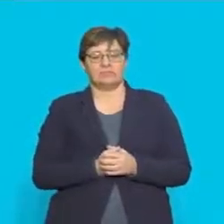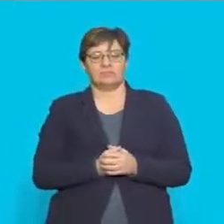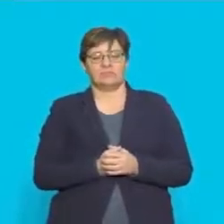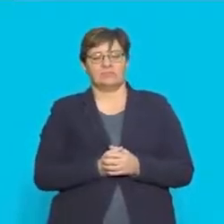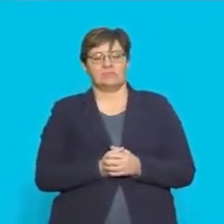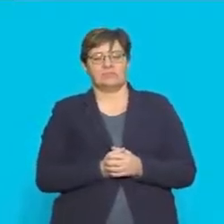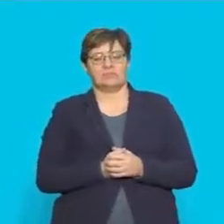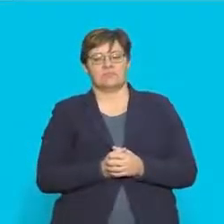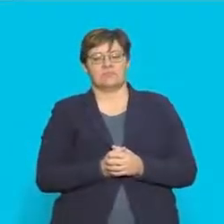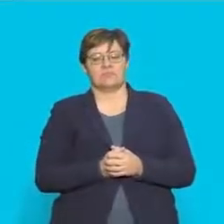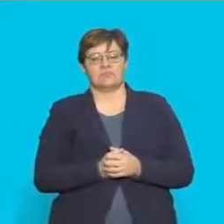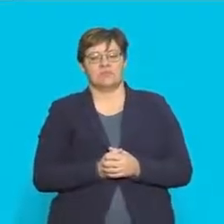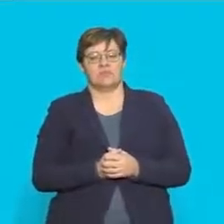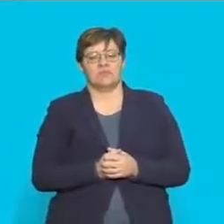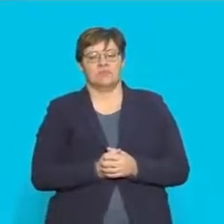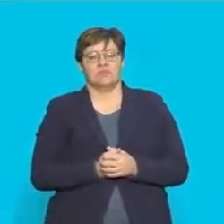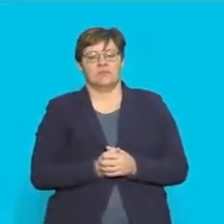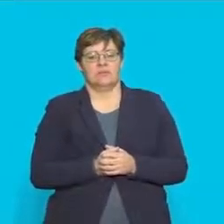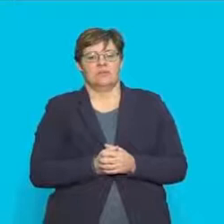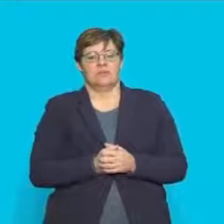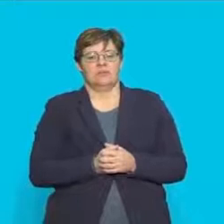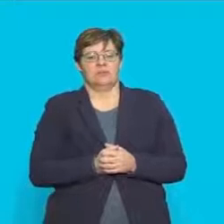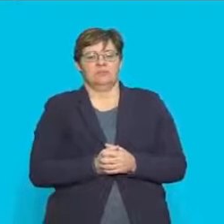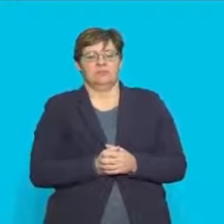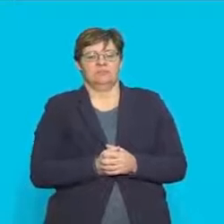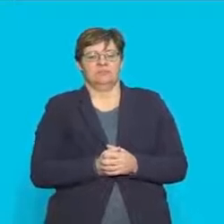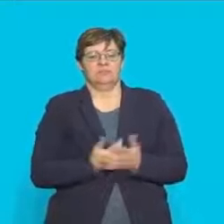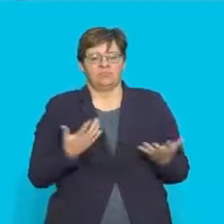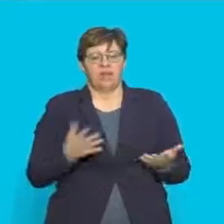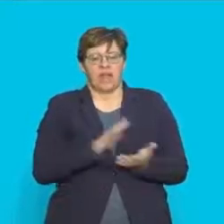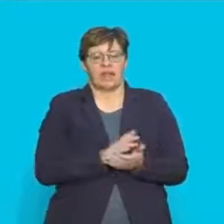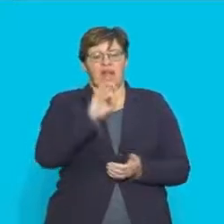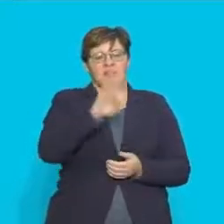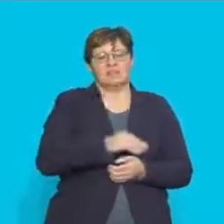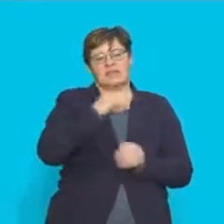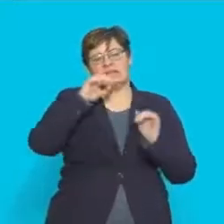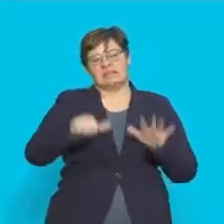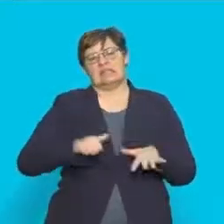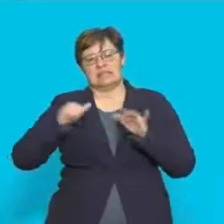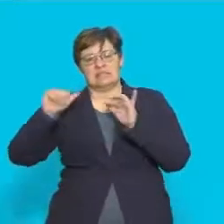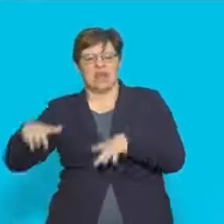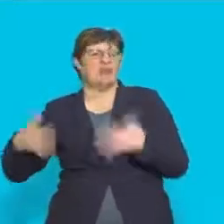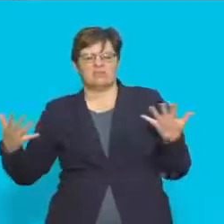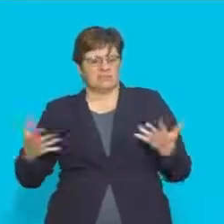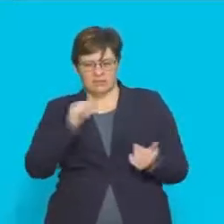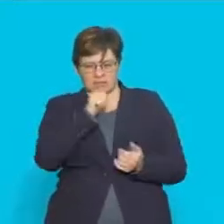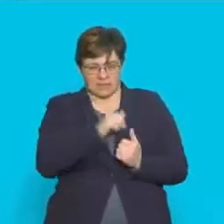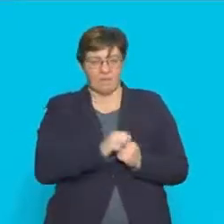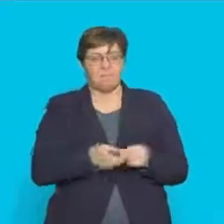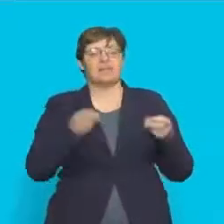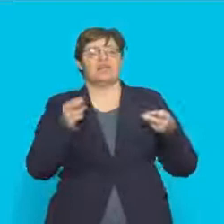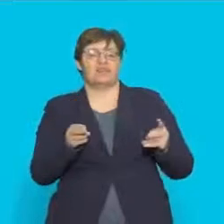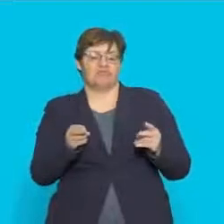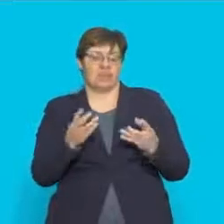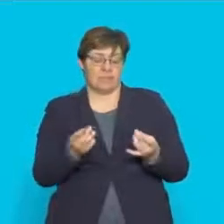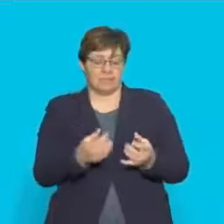and then if you jump, you count in 3s, we can call it, right? 1, 3, like that. So you're jumping 2